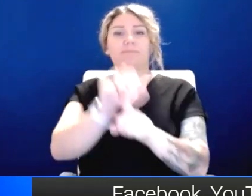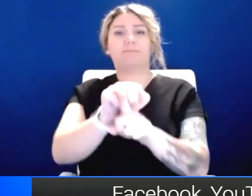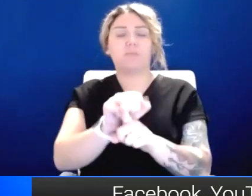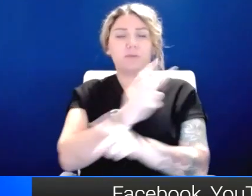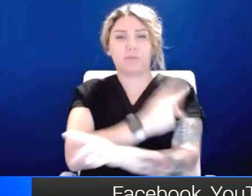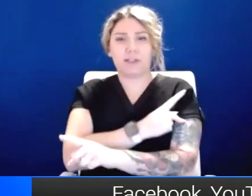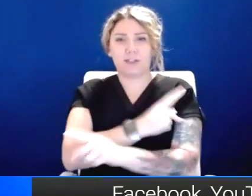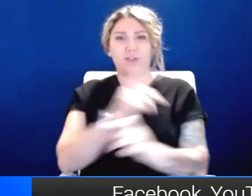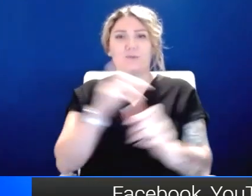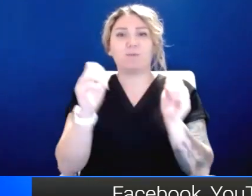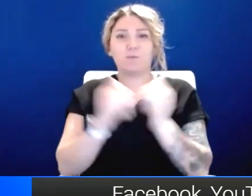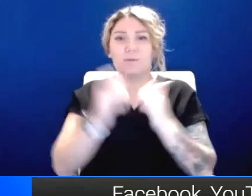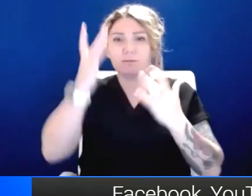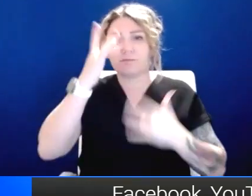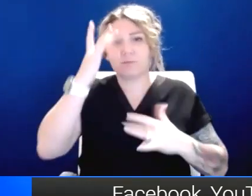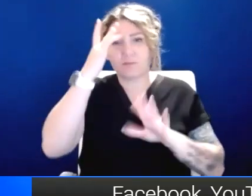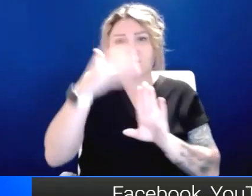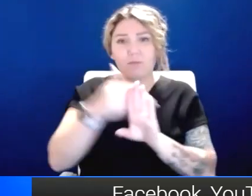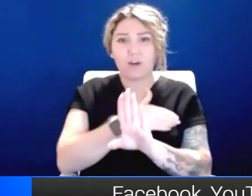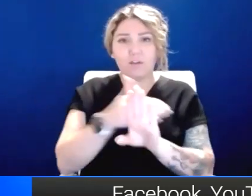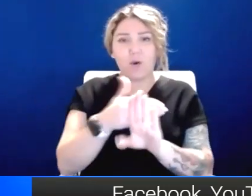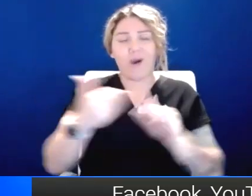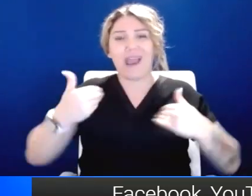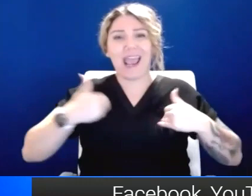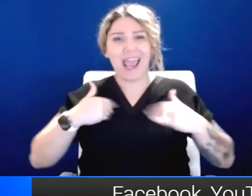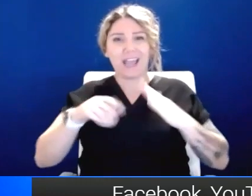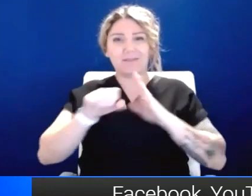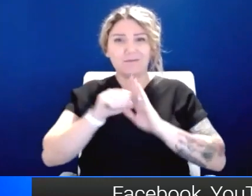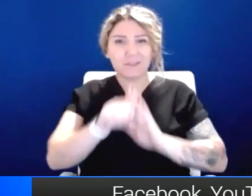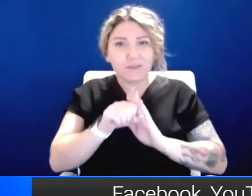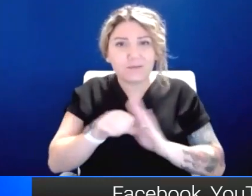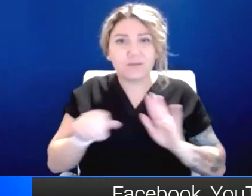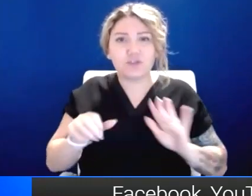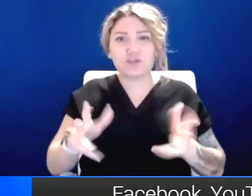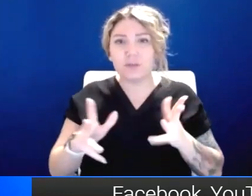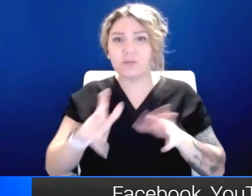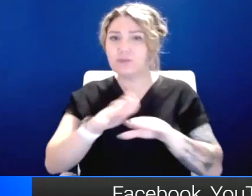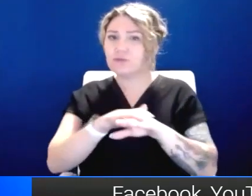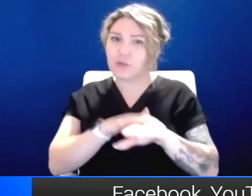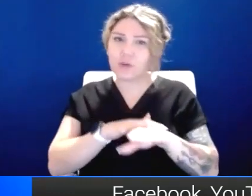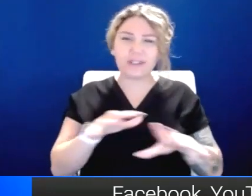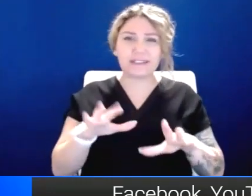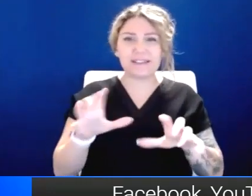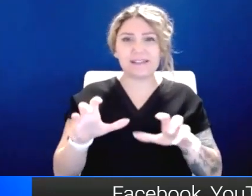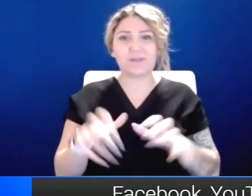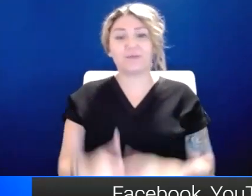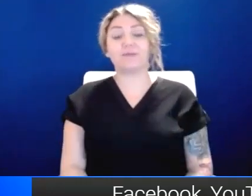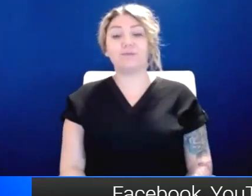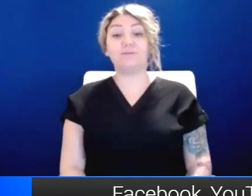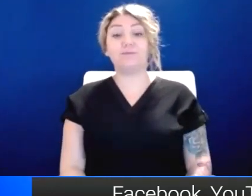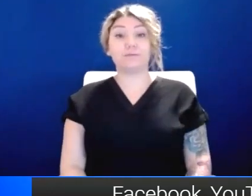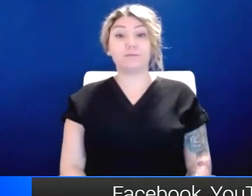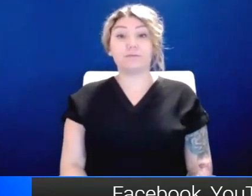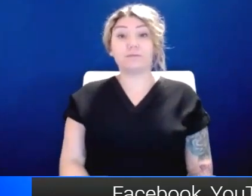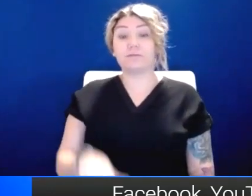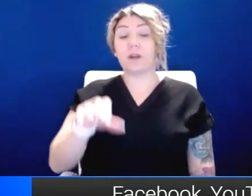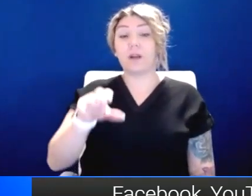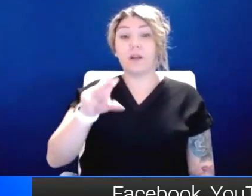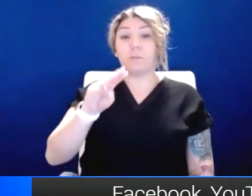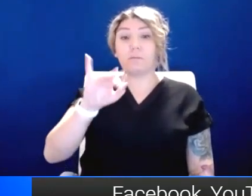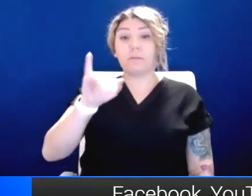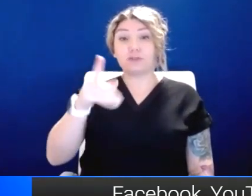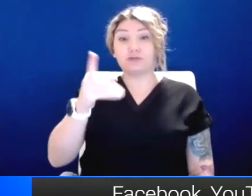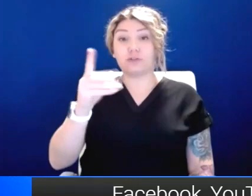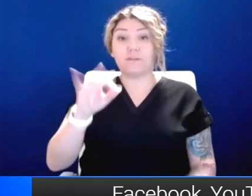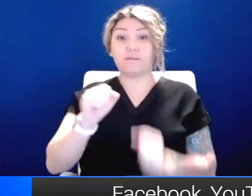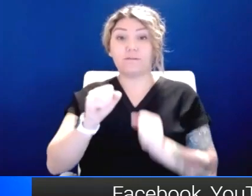Parkinson's before they even have the tremor, the slowness, the stiffness. In fact, the Michael J. Foundation has a large study